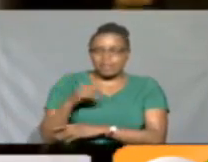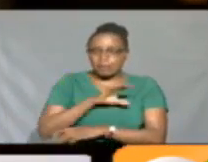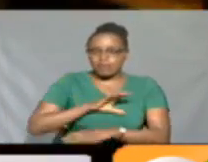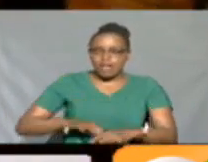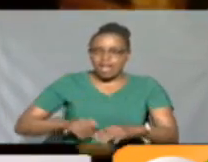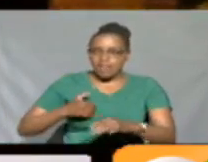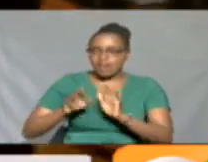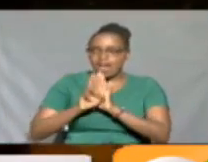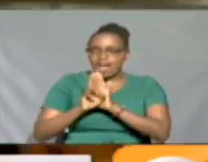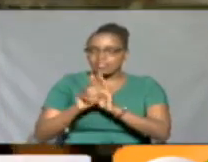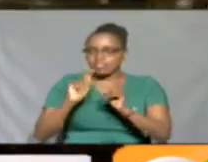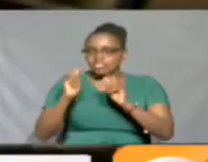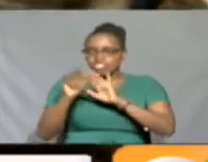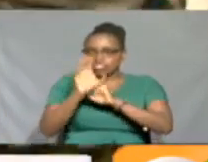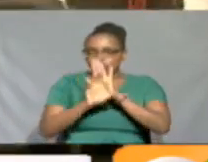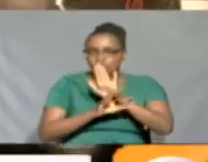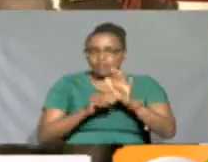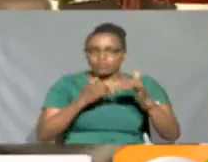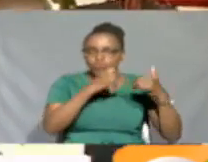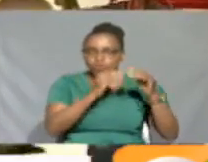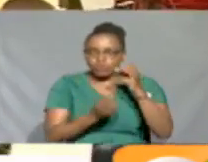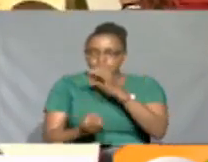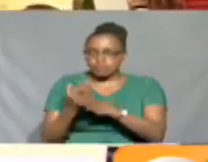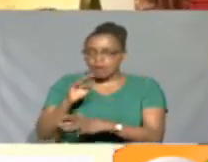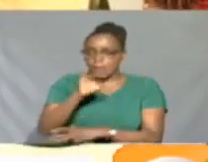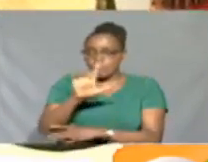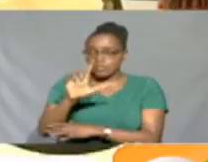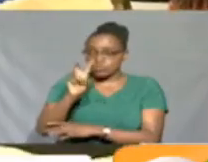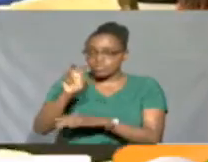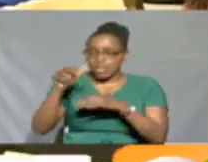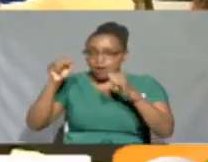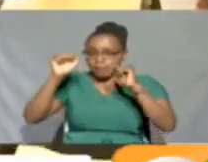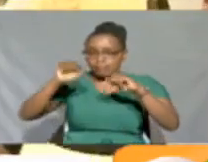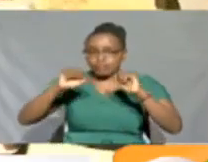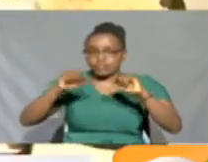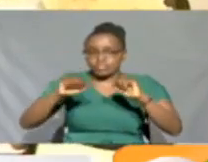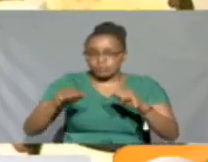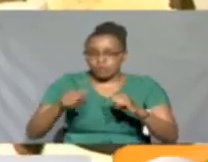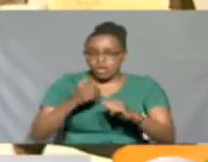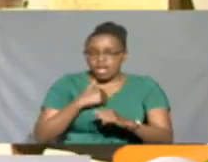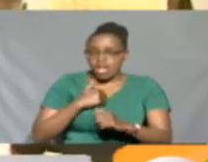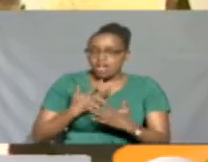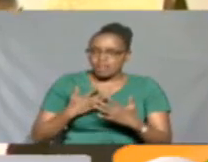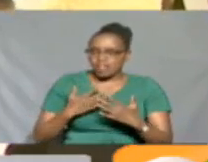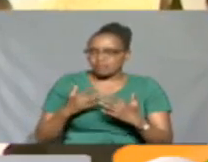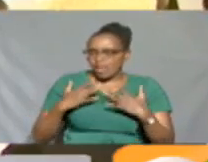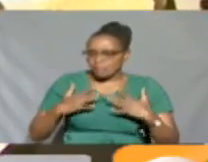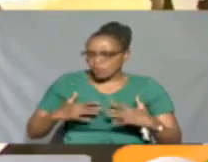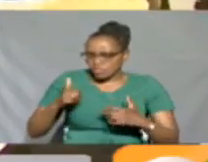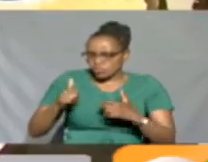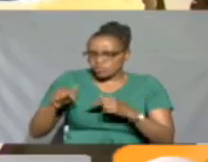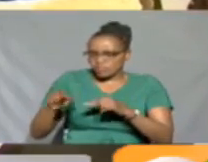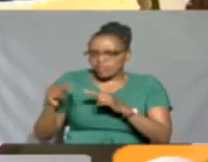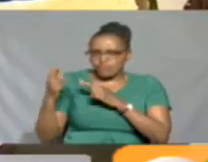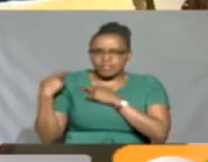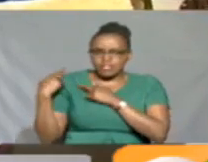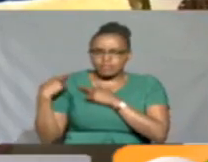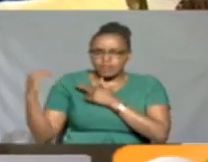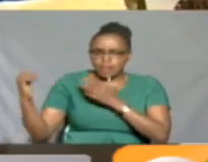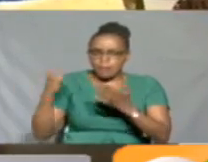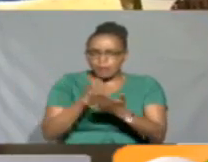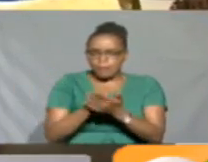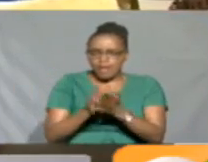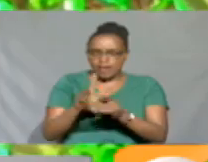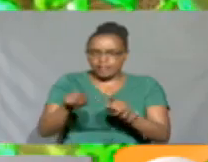a referendum and everything else, we are trying to come up with a bill to see how we can be able to have a body that actually employs